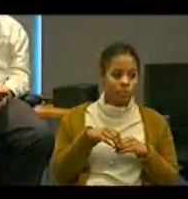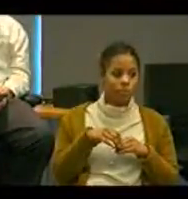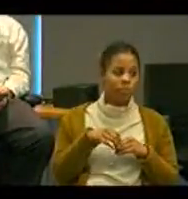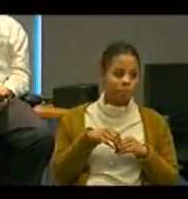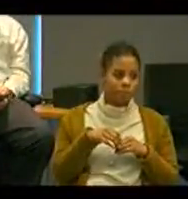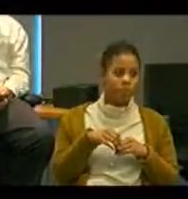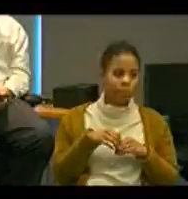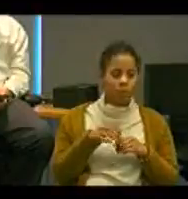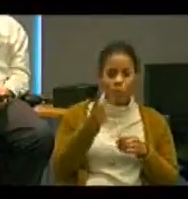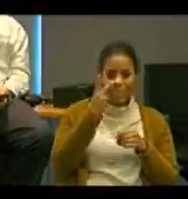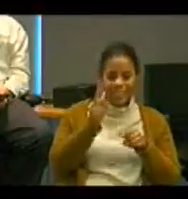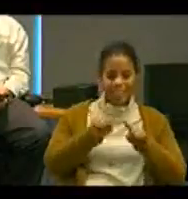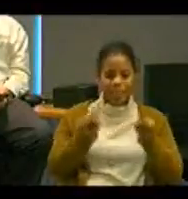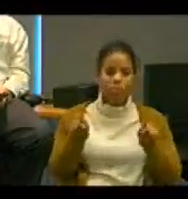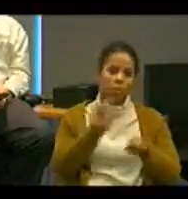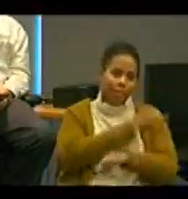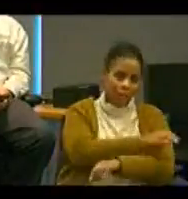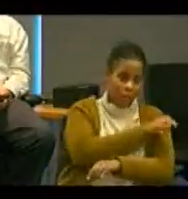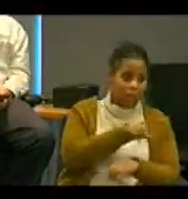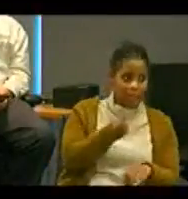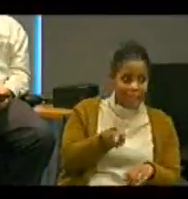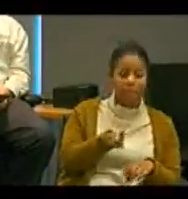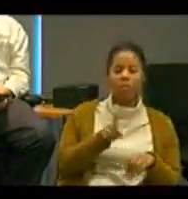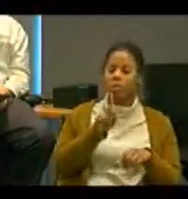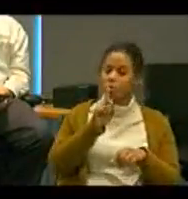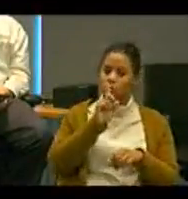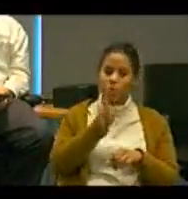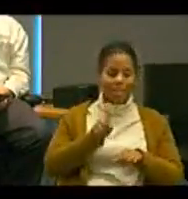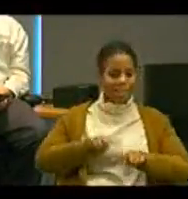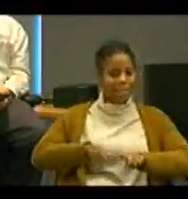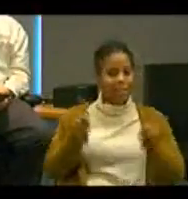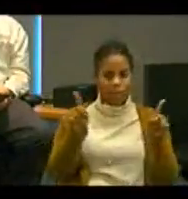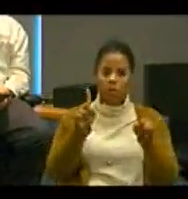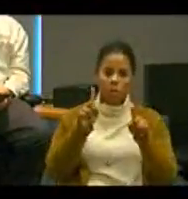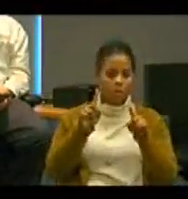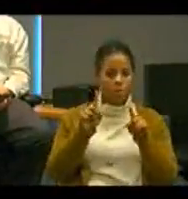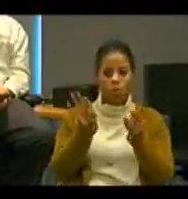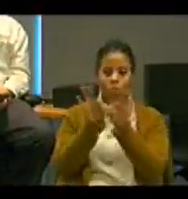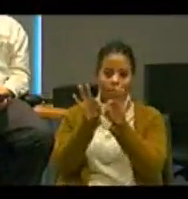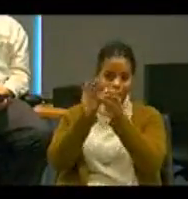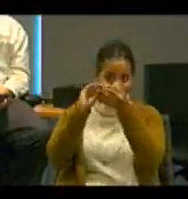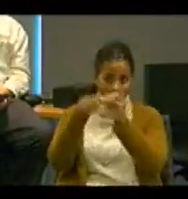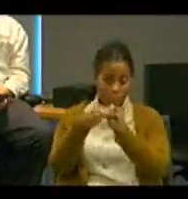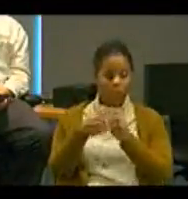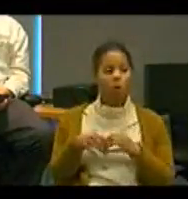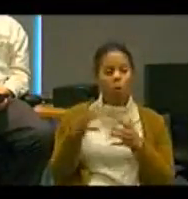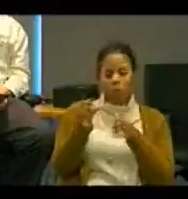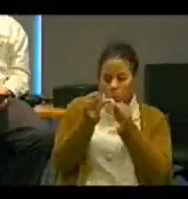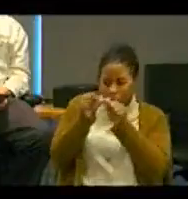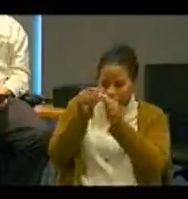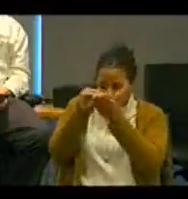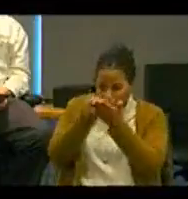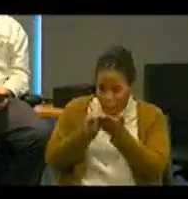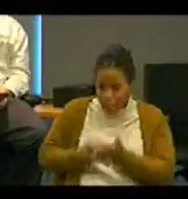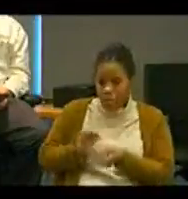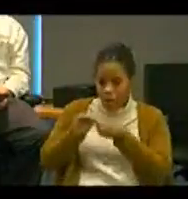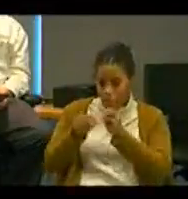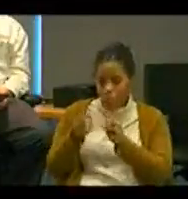need. They much more operate as relative numbers. Keep track of this number and let's tell us if you're going over